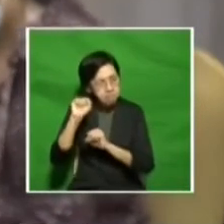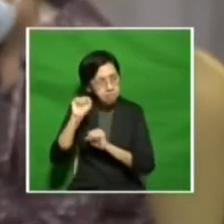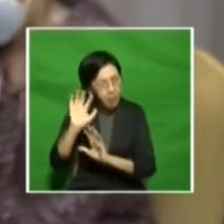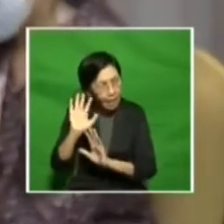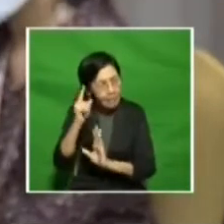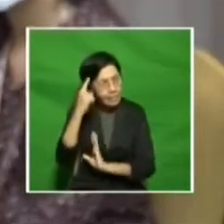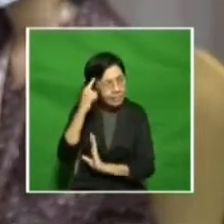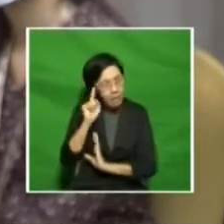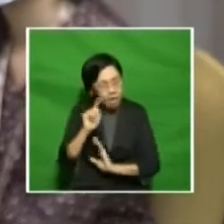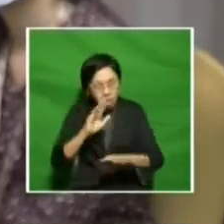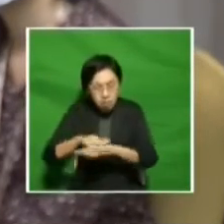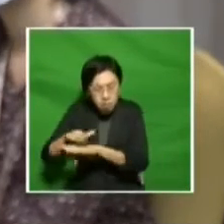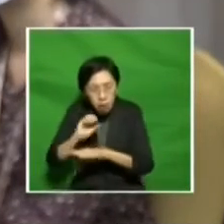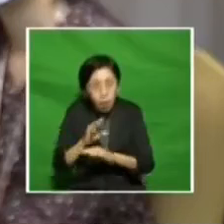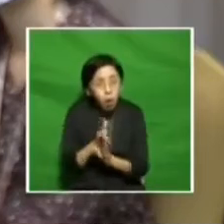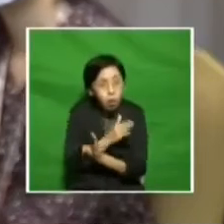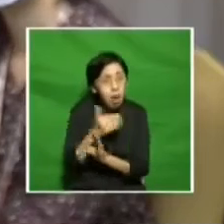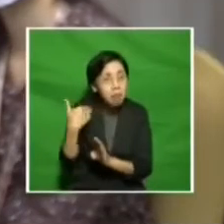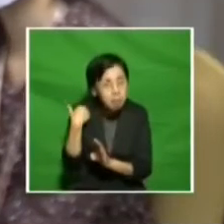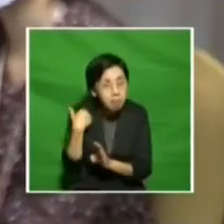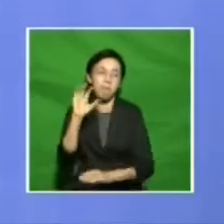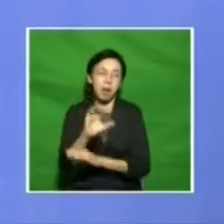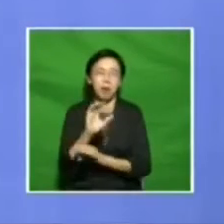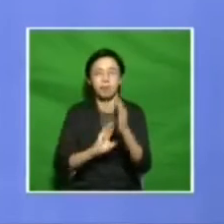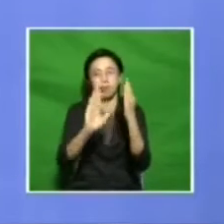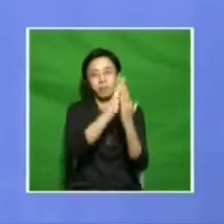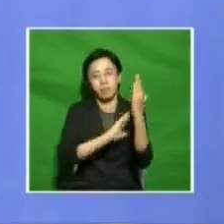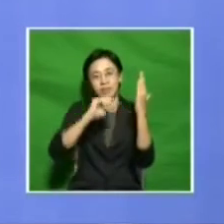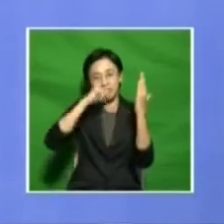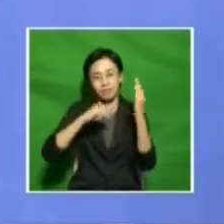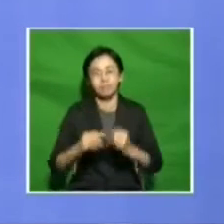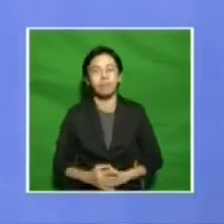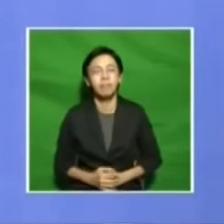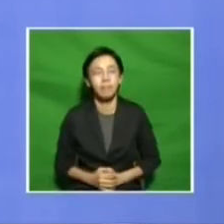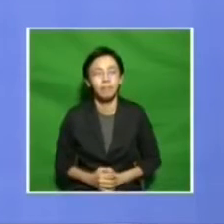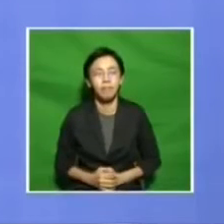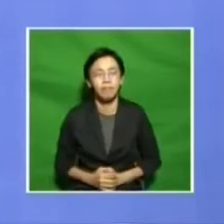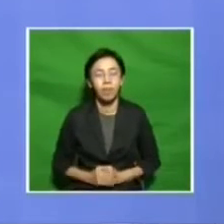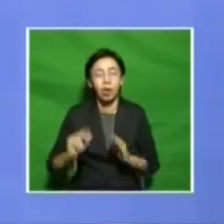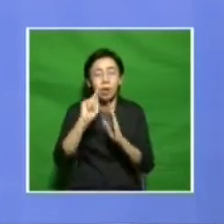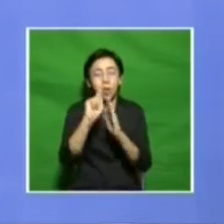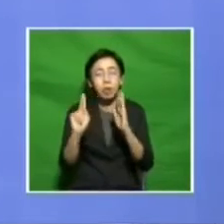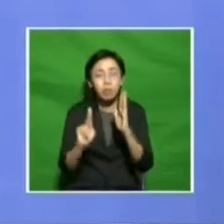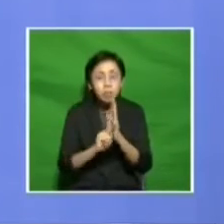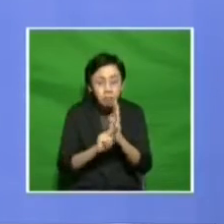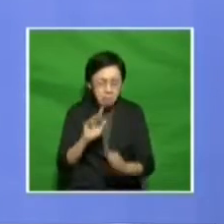the airports are still opened. And he said, in a way, this is partially lockdown for